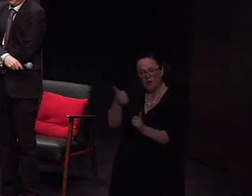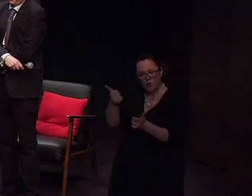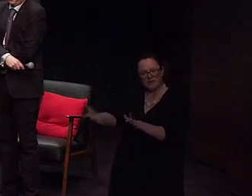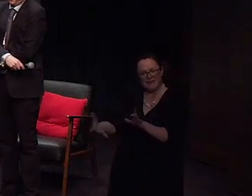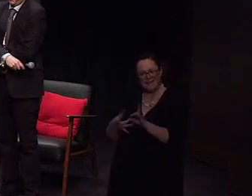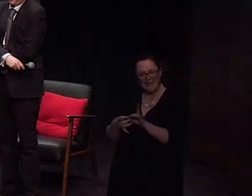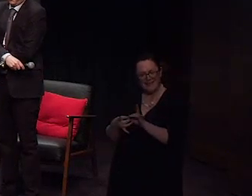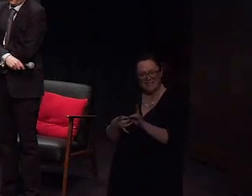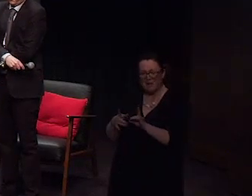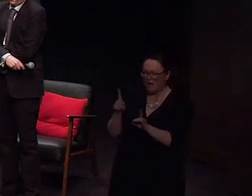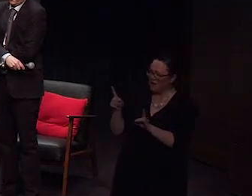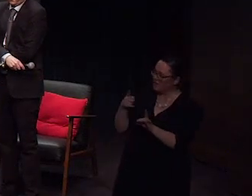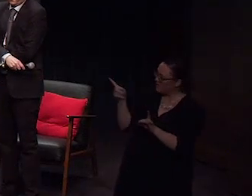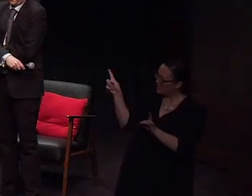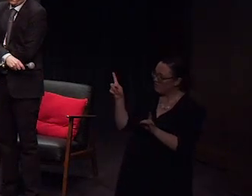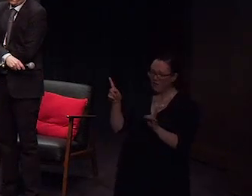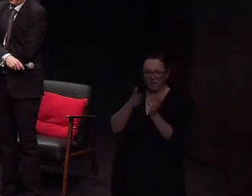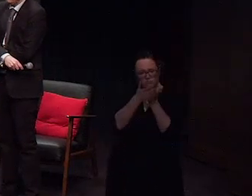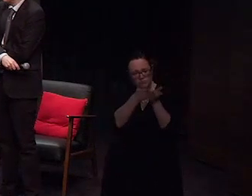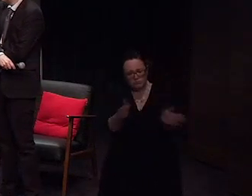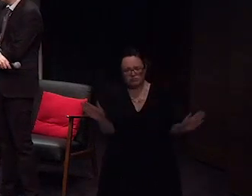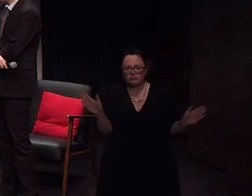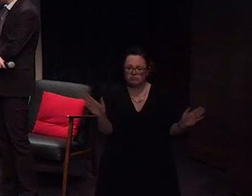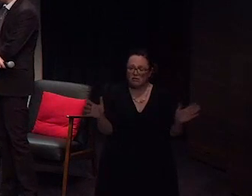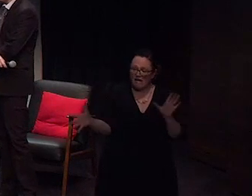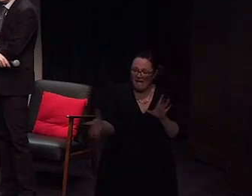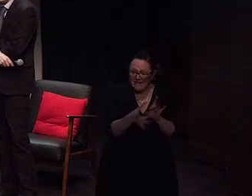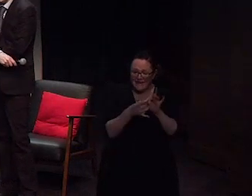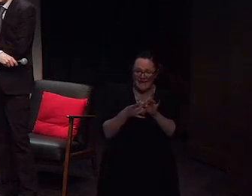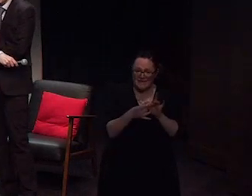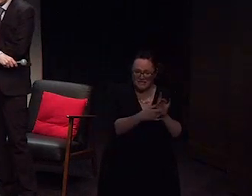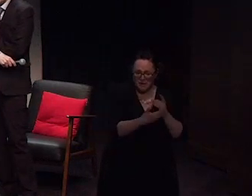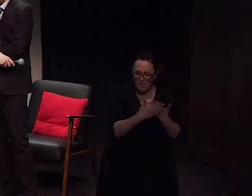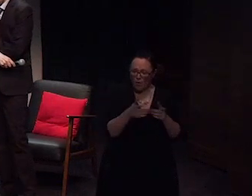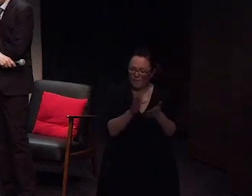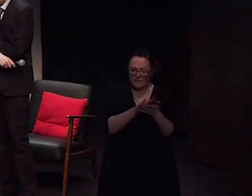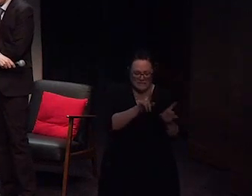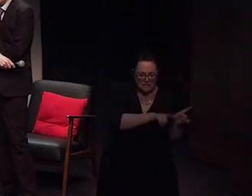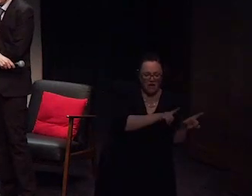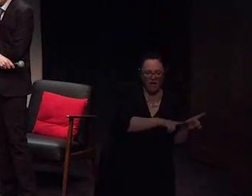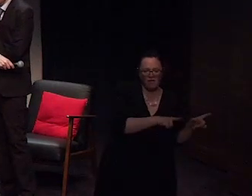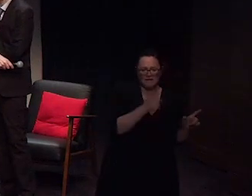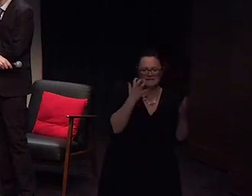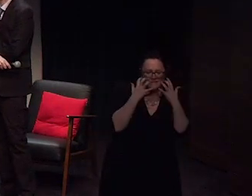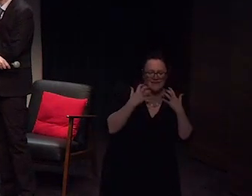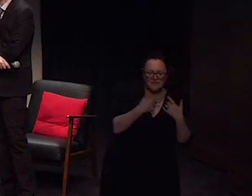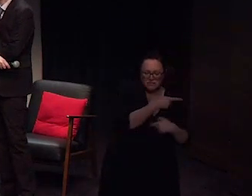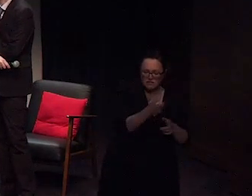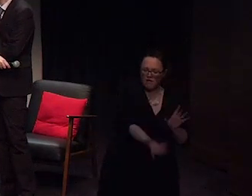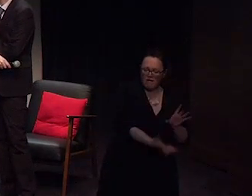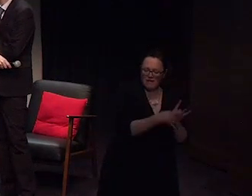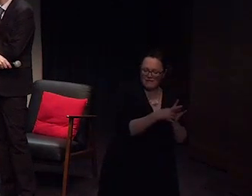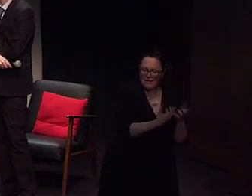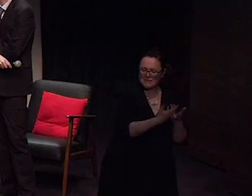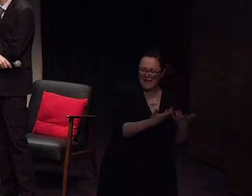idea how we can also engage all parts of the population, young people, teenagers, and yeah. Is it